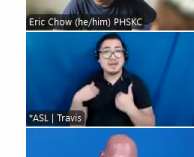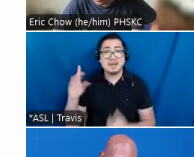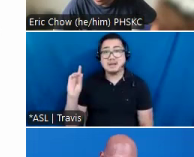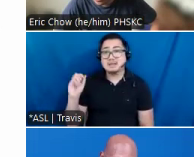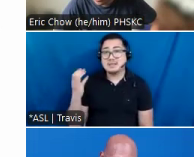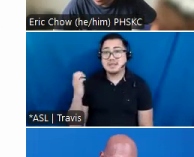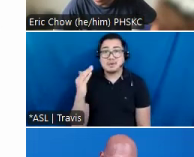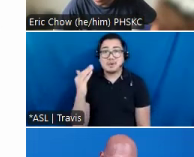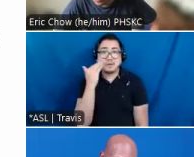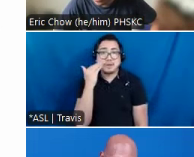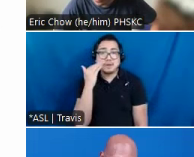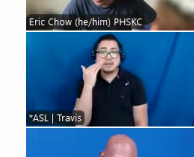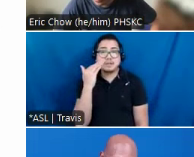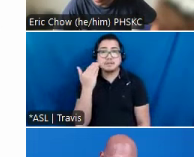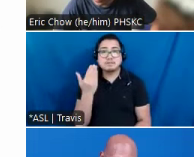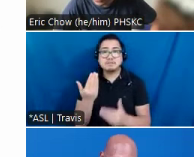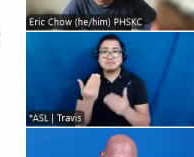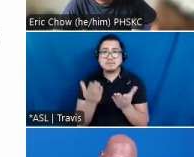materials to promote in language?